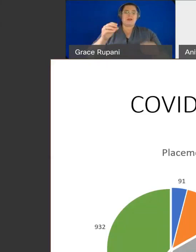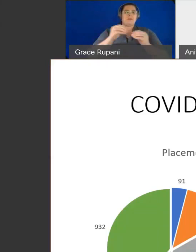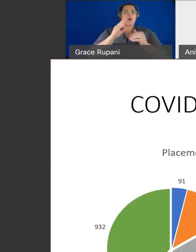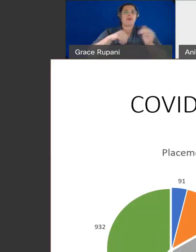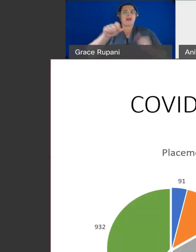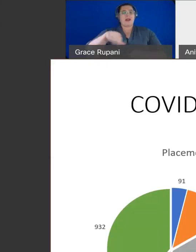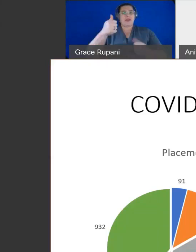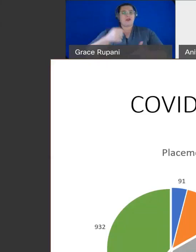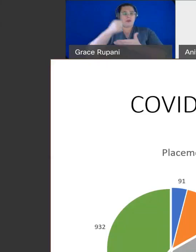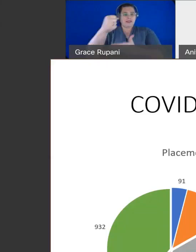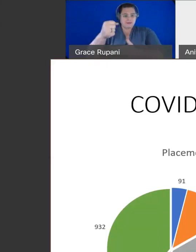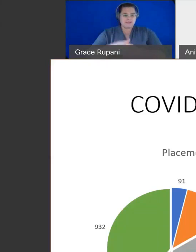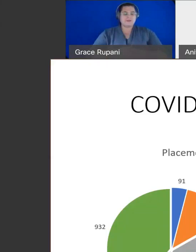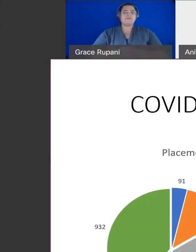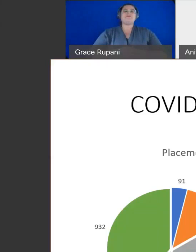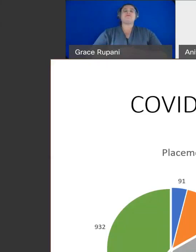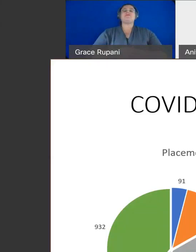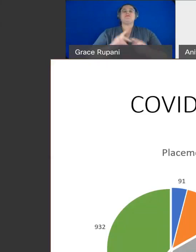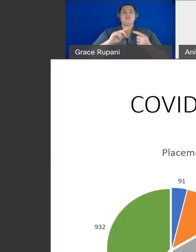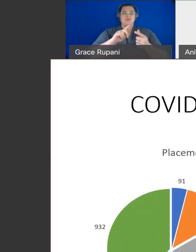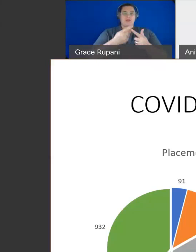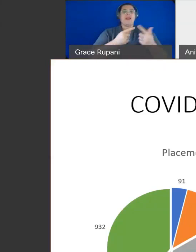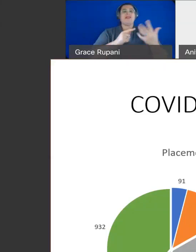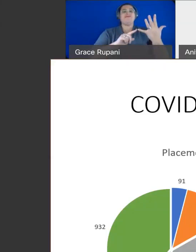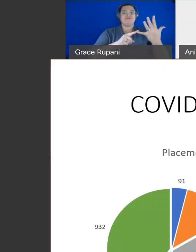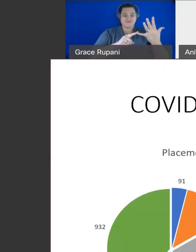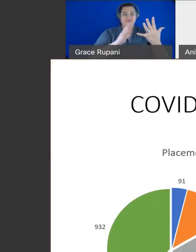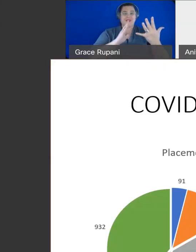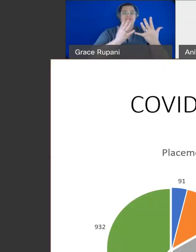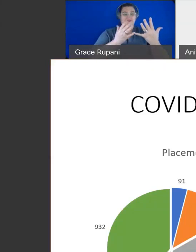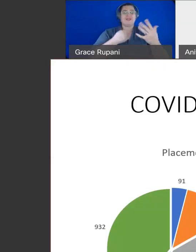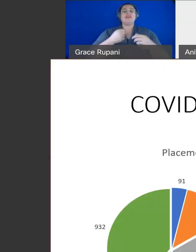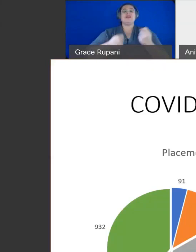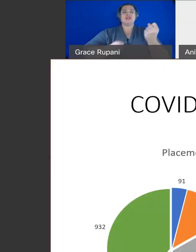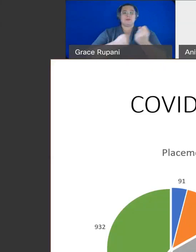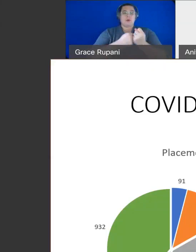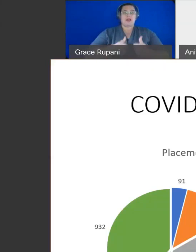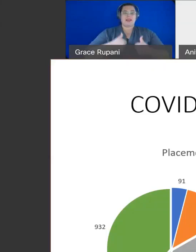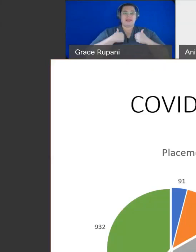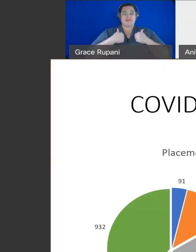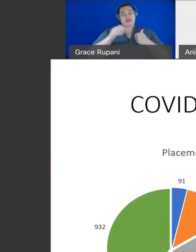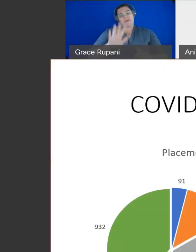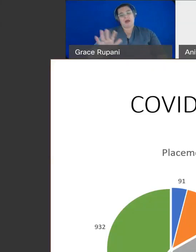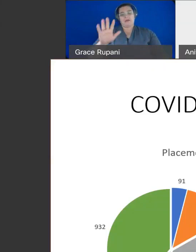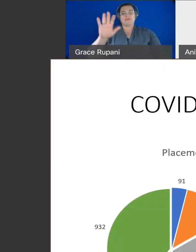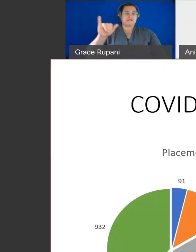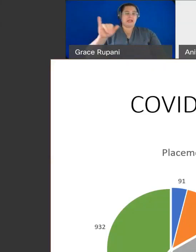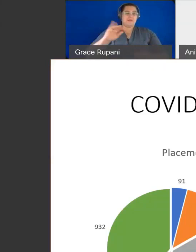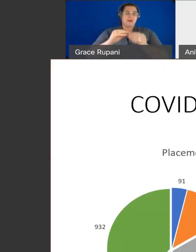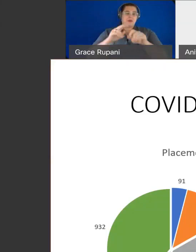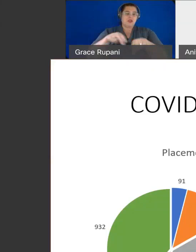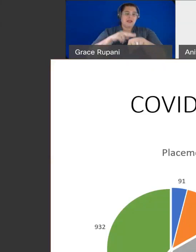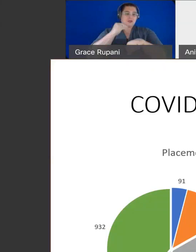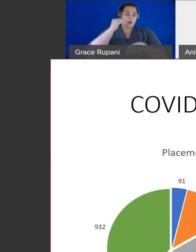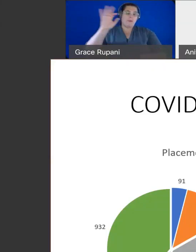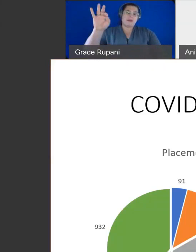then in supported living, we have about the same number as we have in natural homes. There's about 932 people who are in